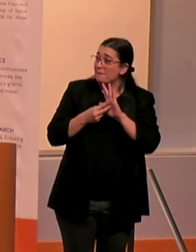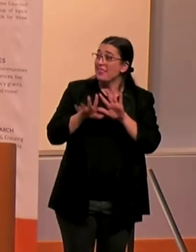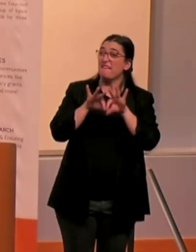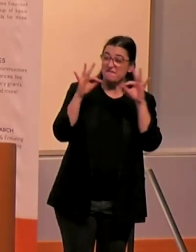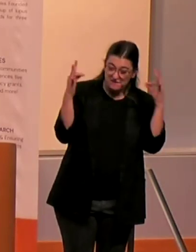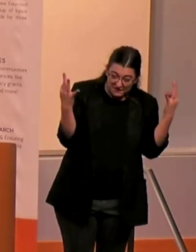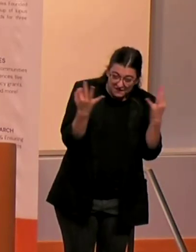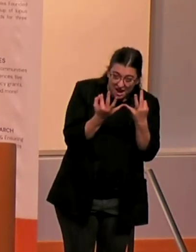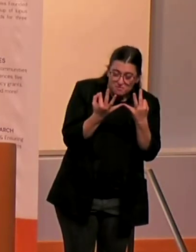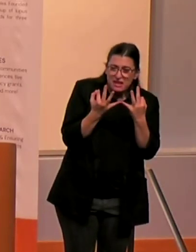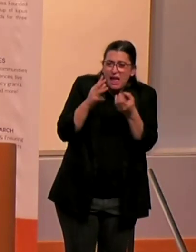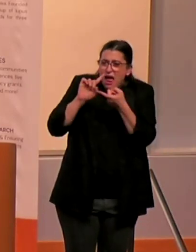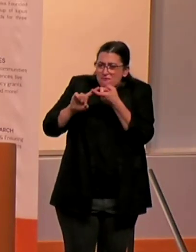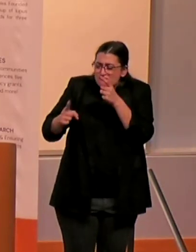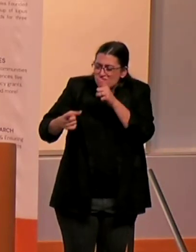Family and my